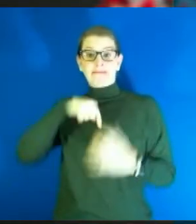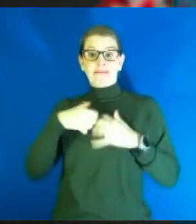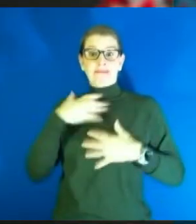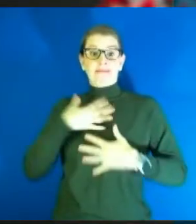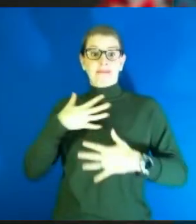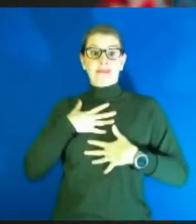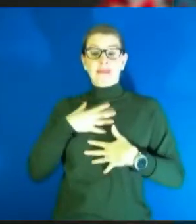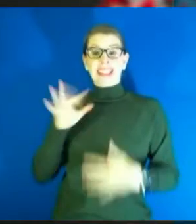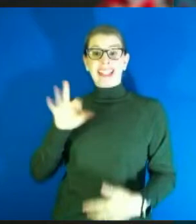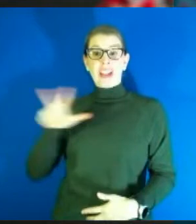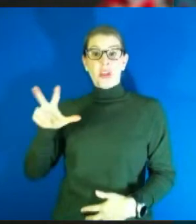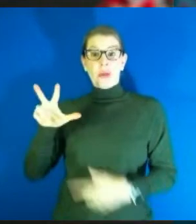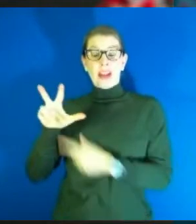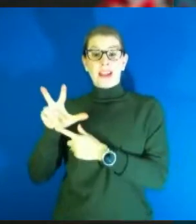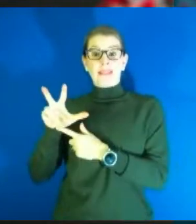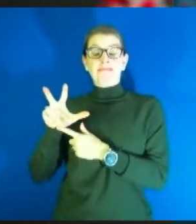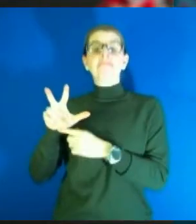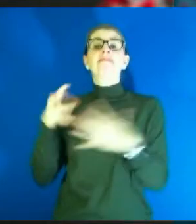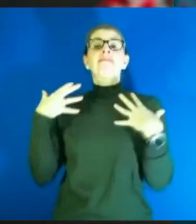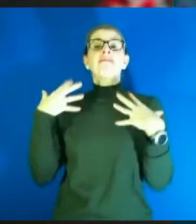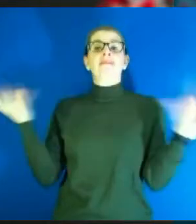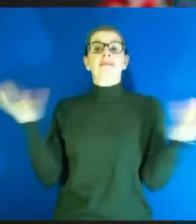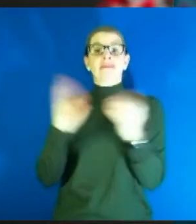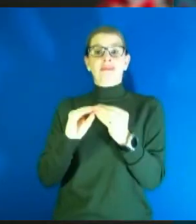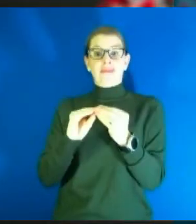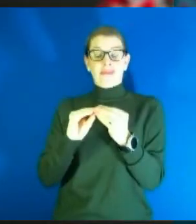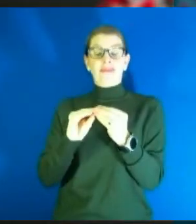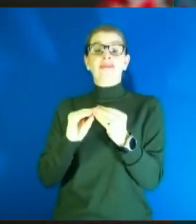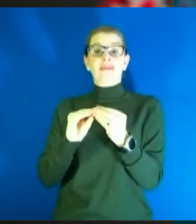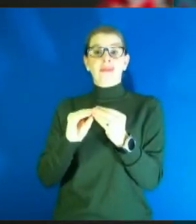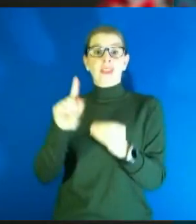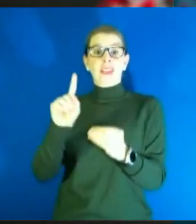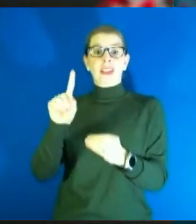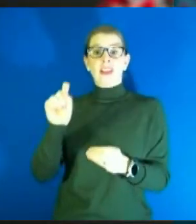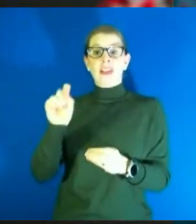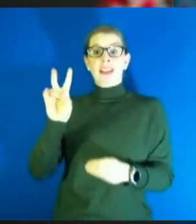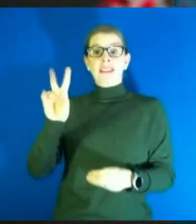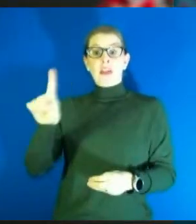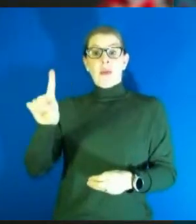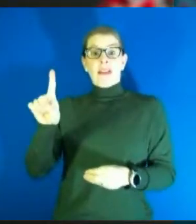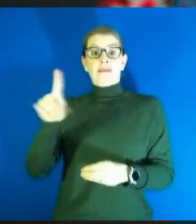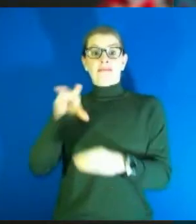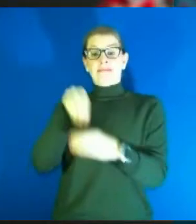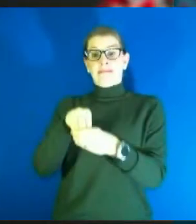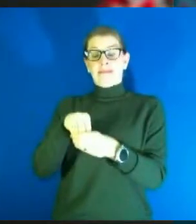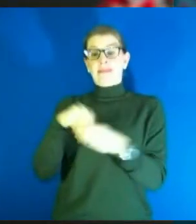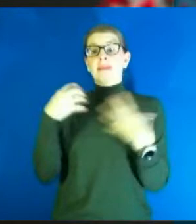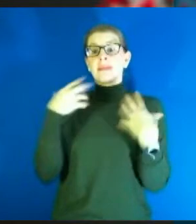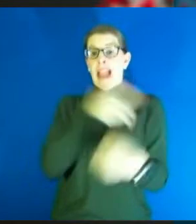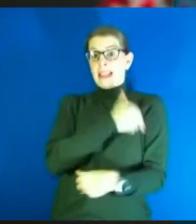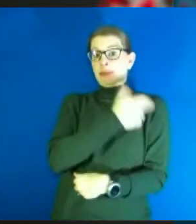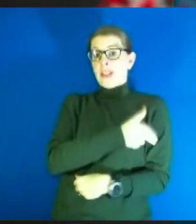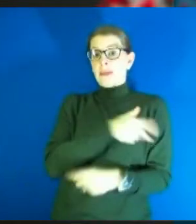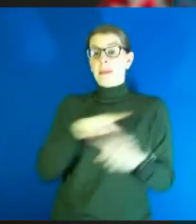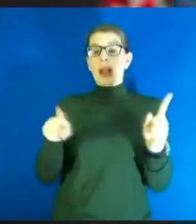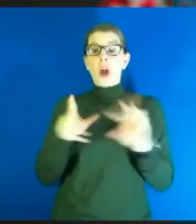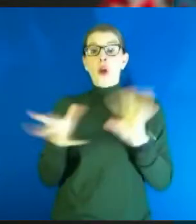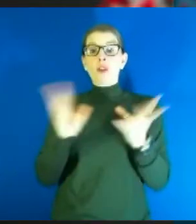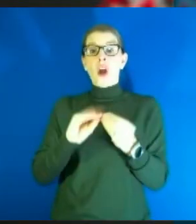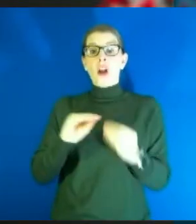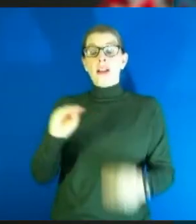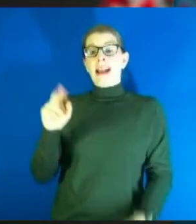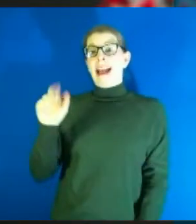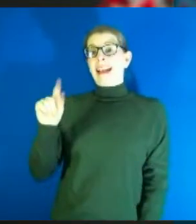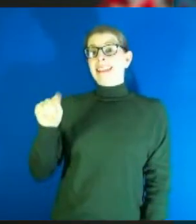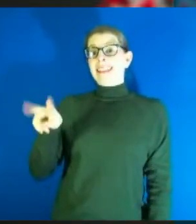period, a total of 171 patients in the hospital. But again, the overall number of active infections